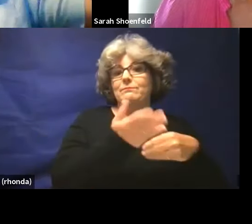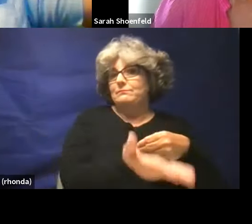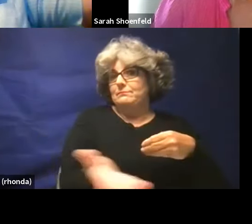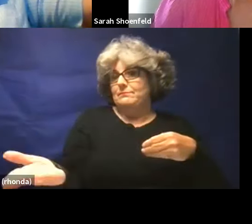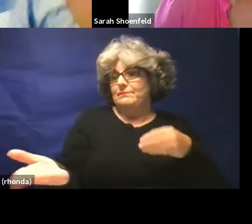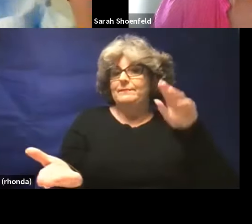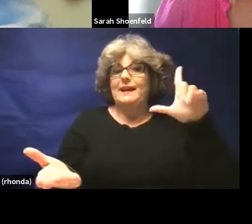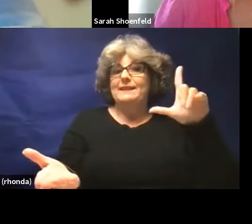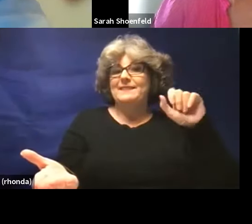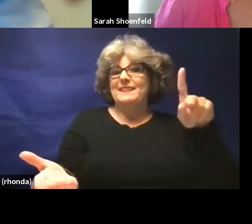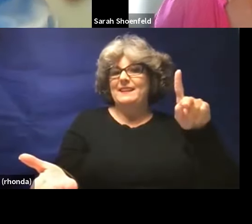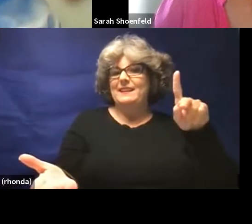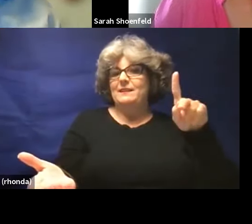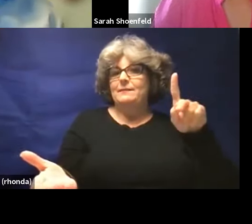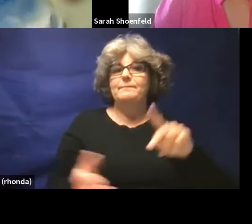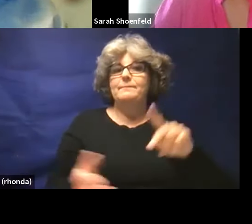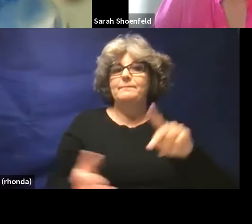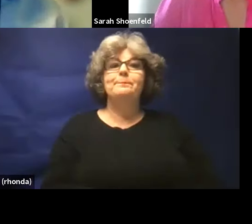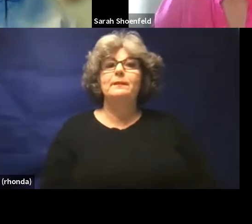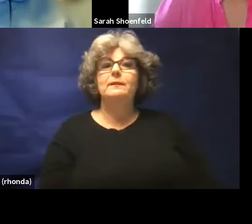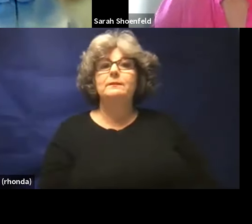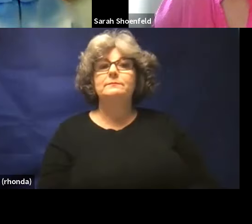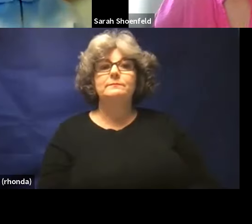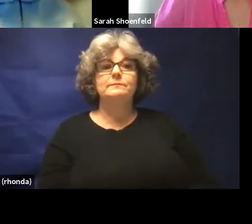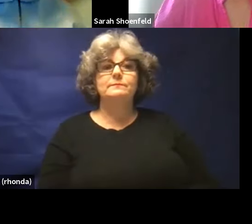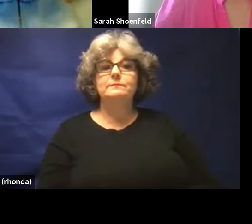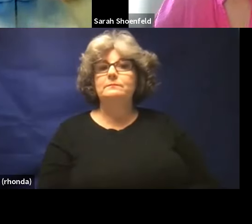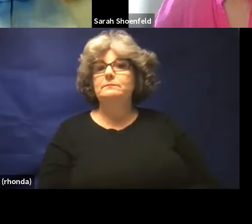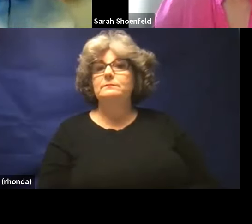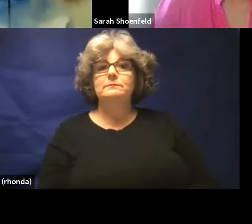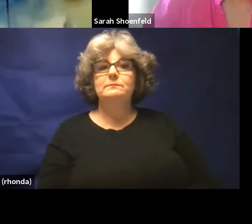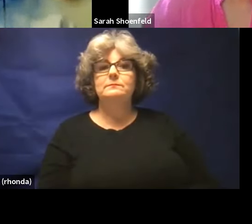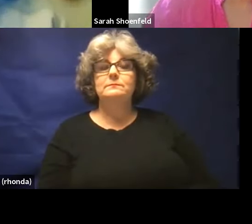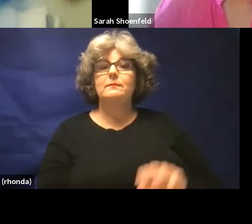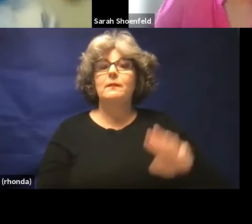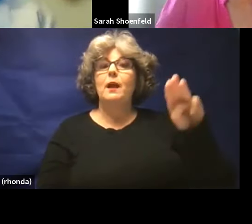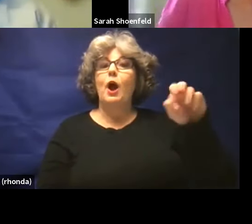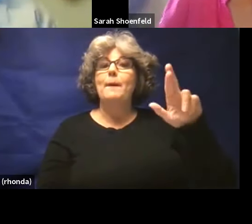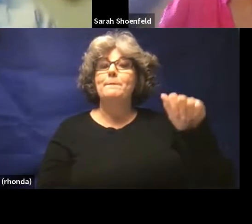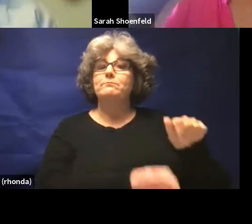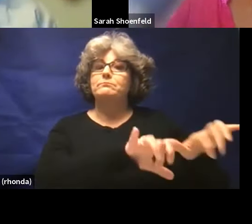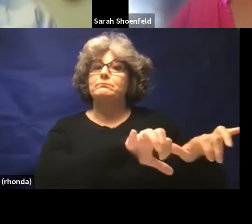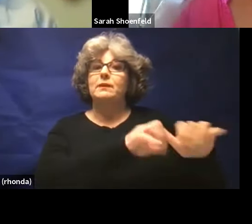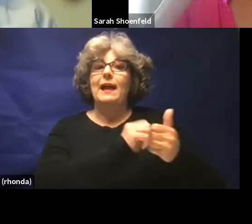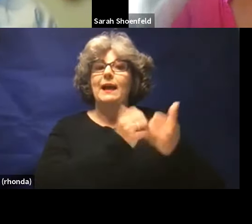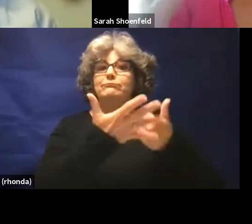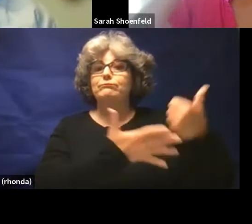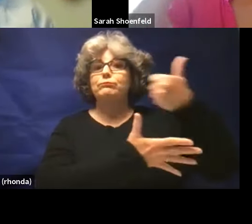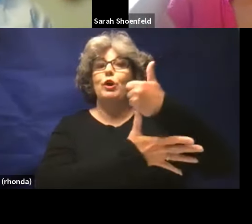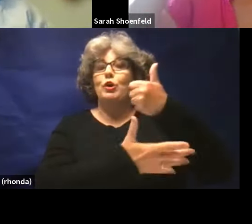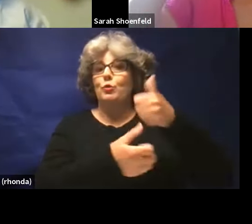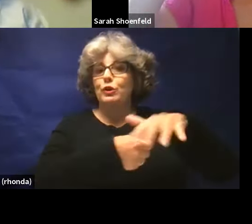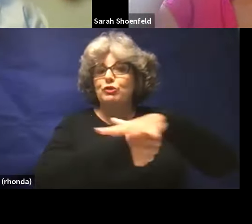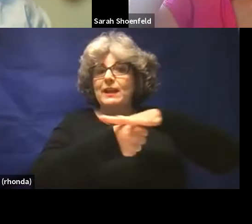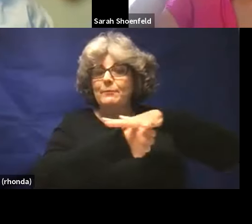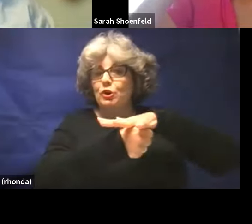chat. Someone asked in the chat how we prioritize which